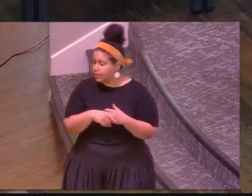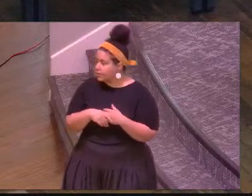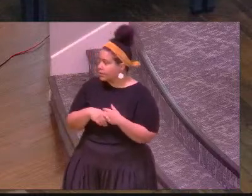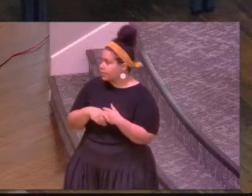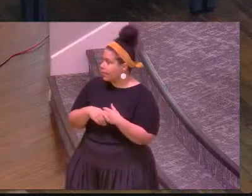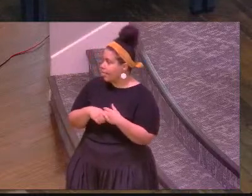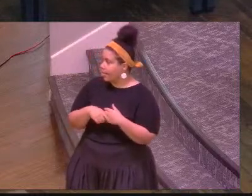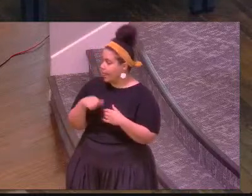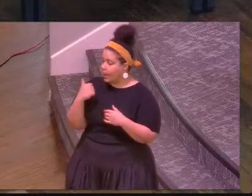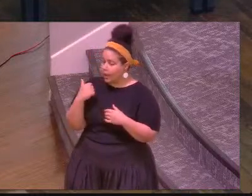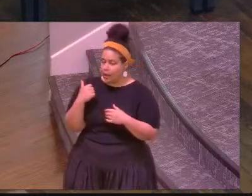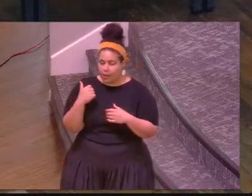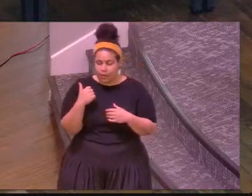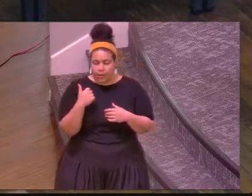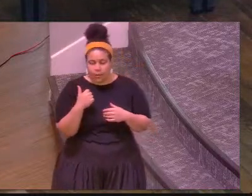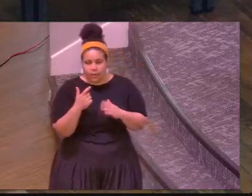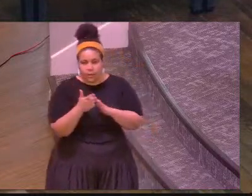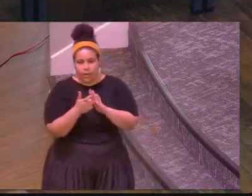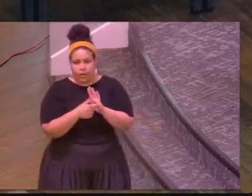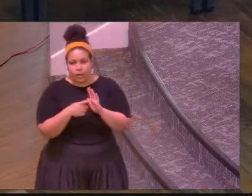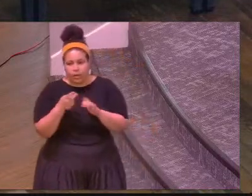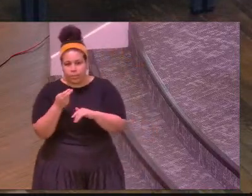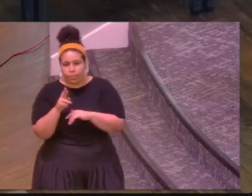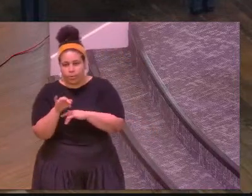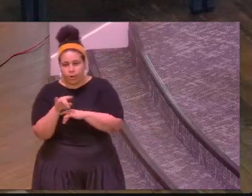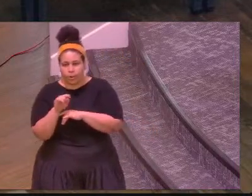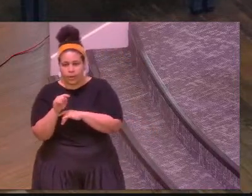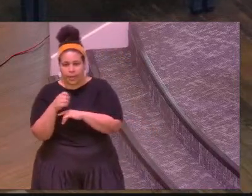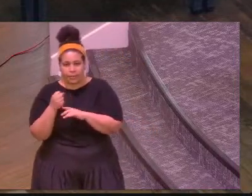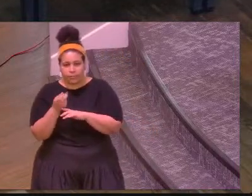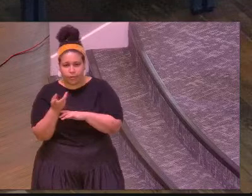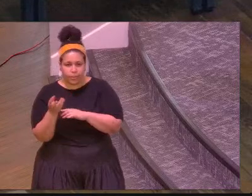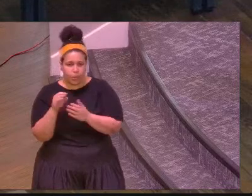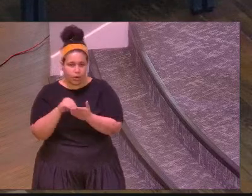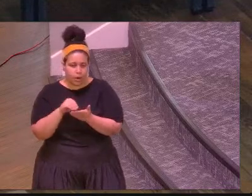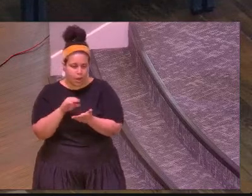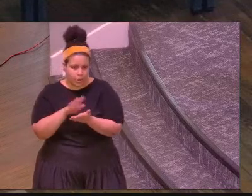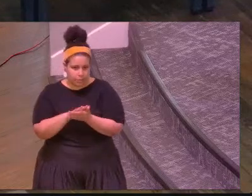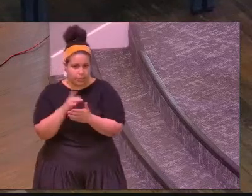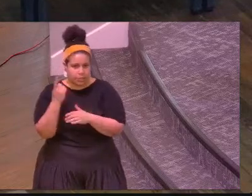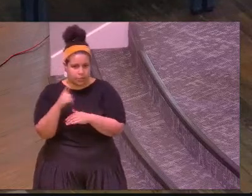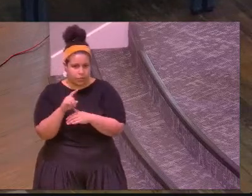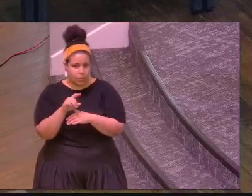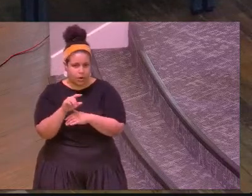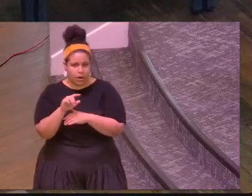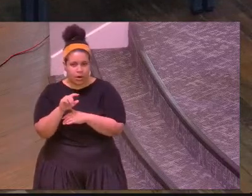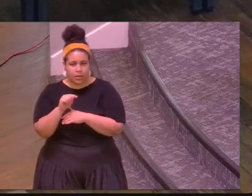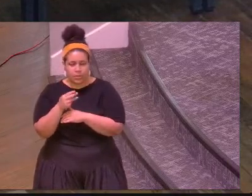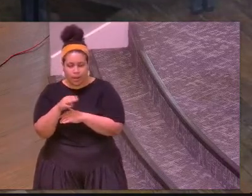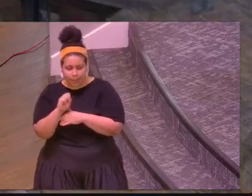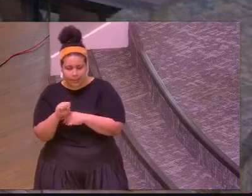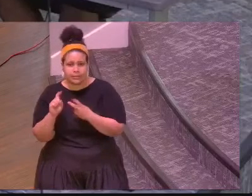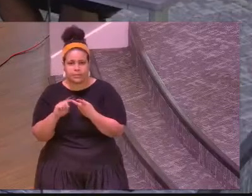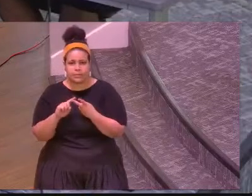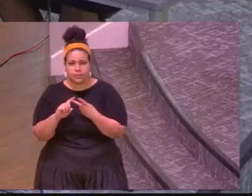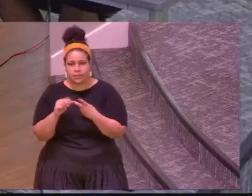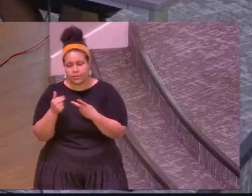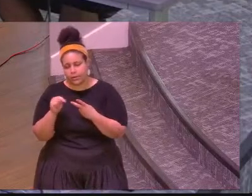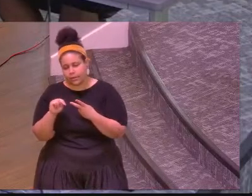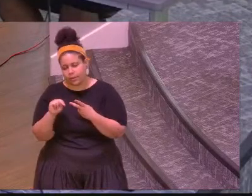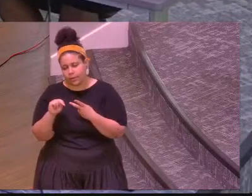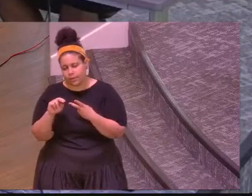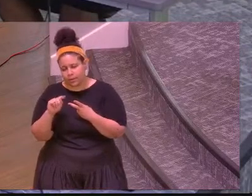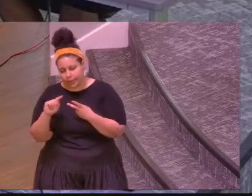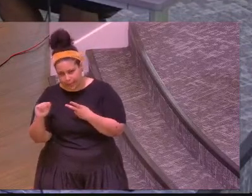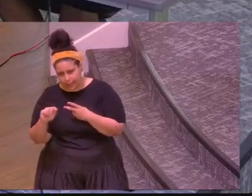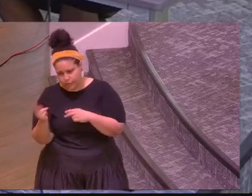just going to add that there actually will be a few more documents for Dr. Gant, Dr. Thomas to sign at the closing on the 19th or after